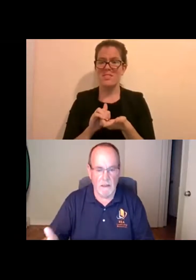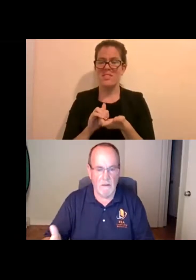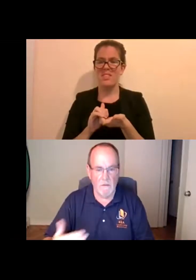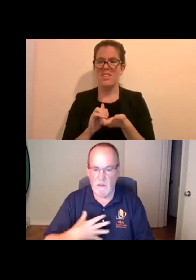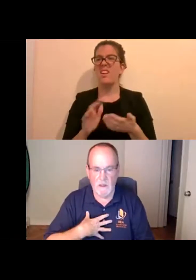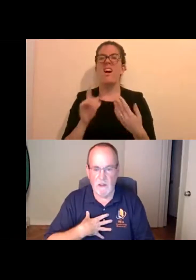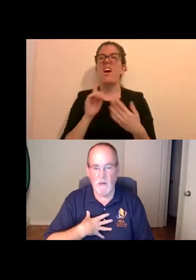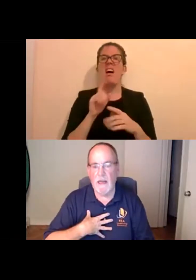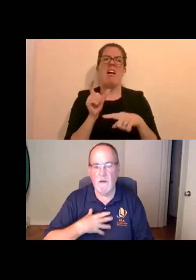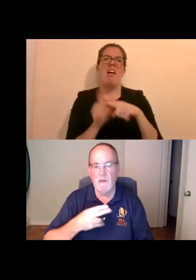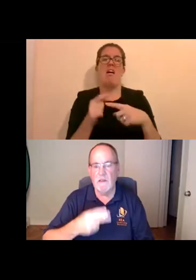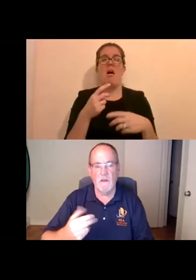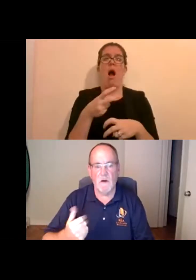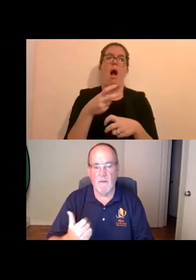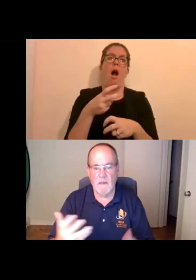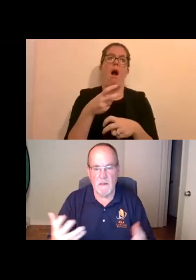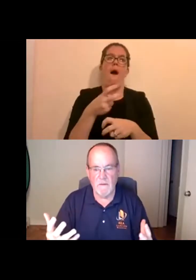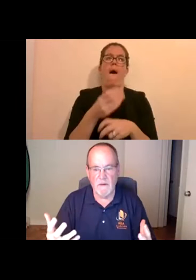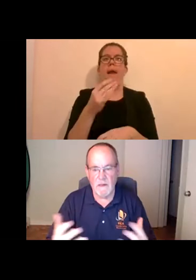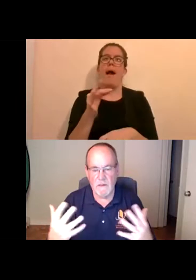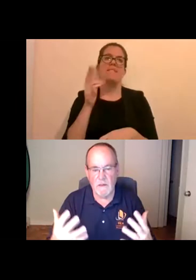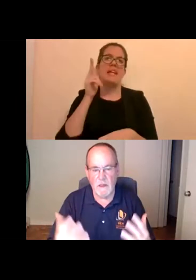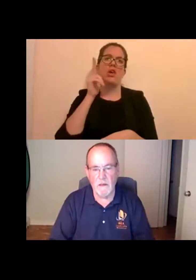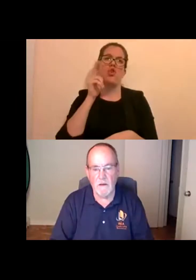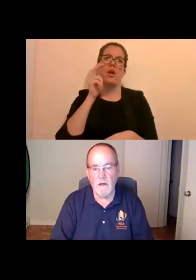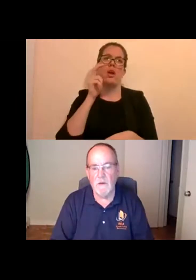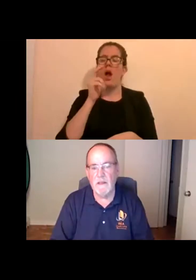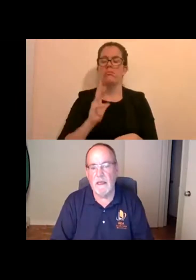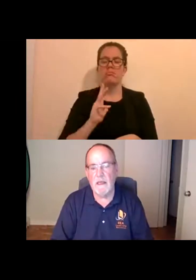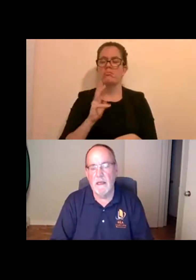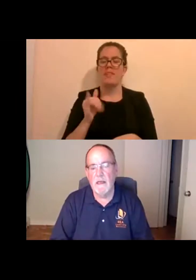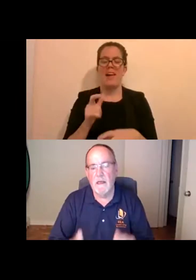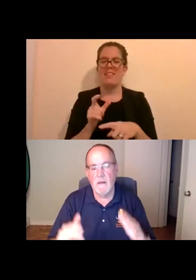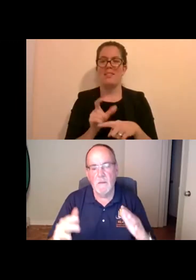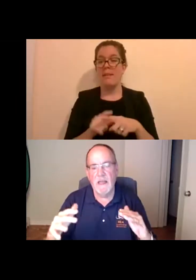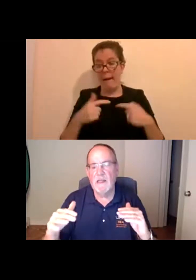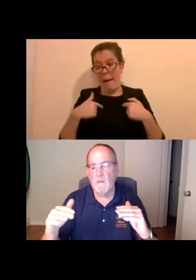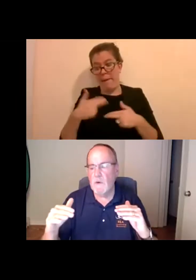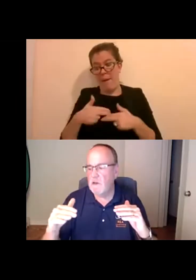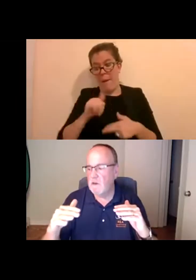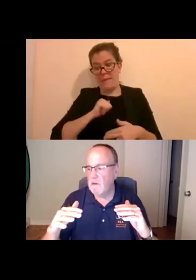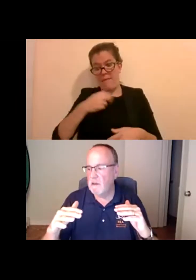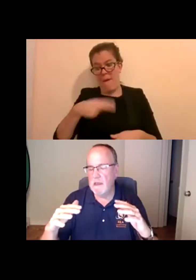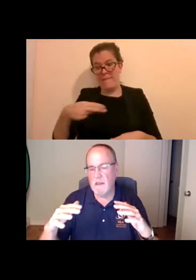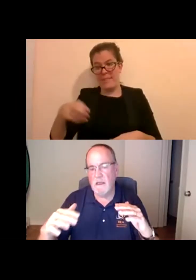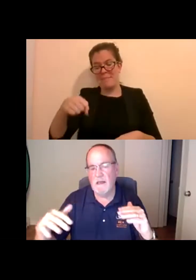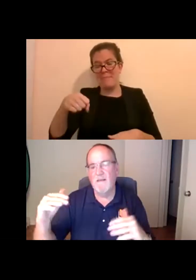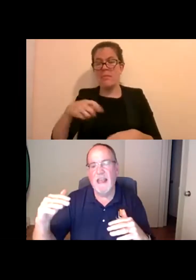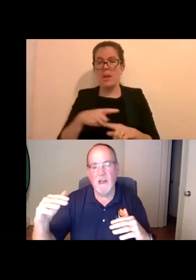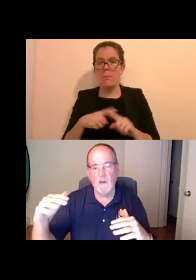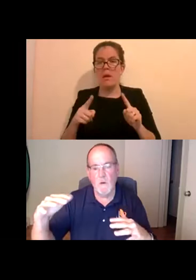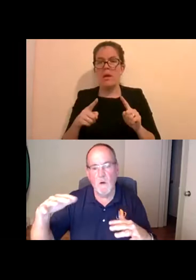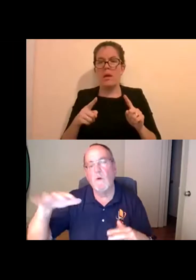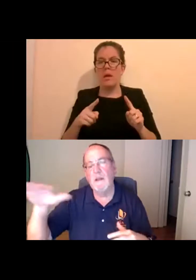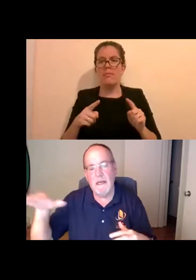hearing, which is the term I use to describe myself, as I was talking earlier with that. Because that puts you in an